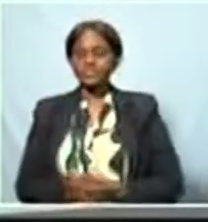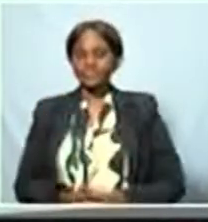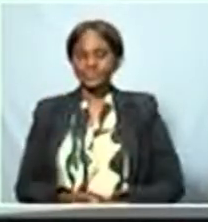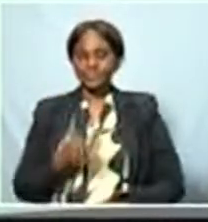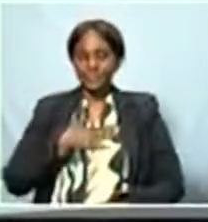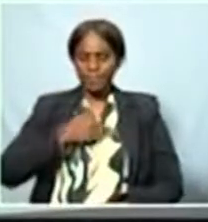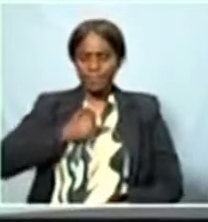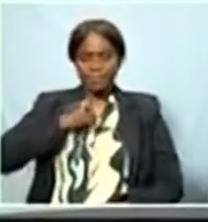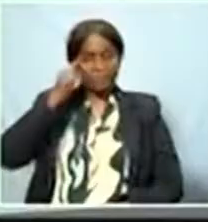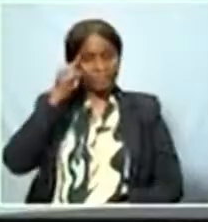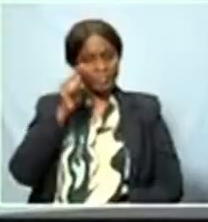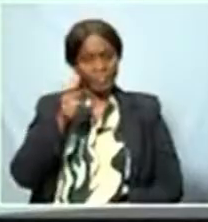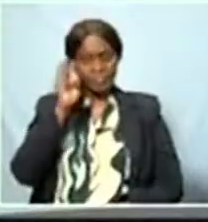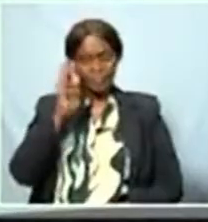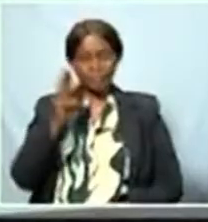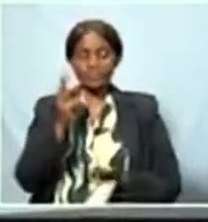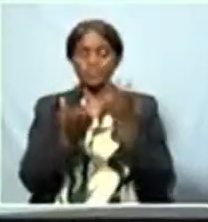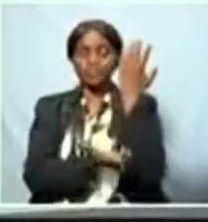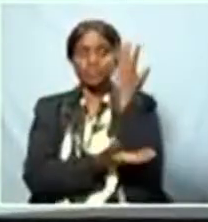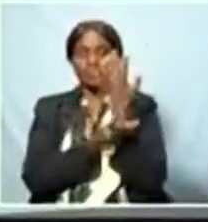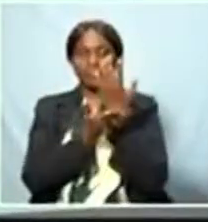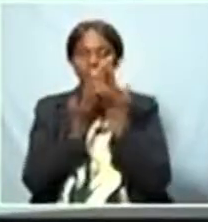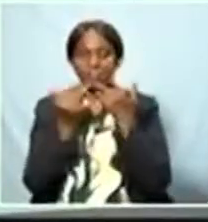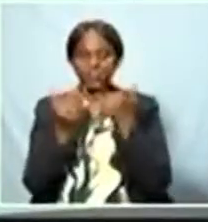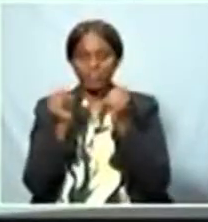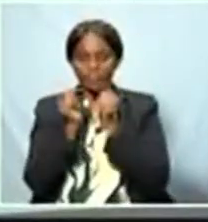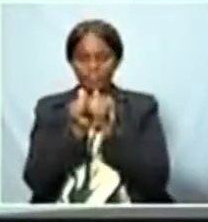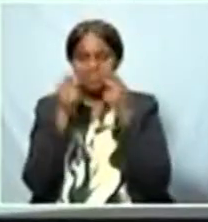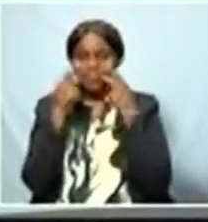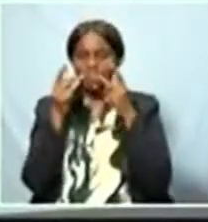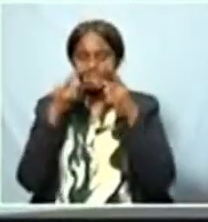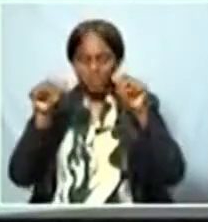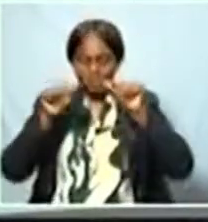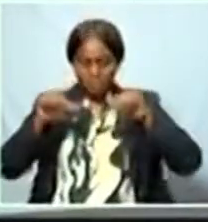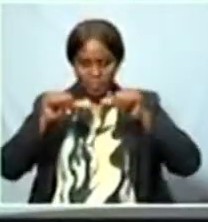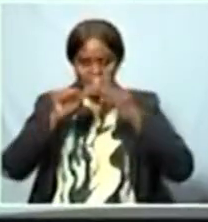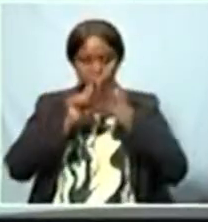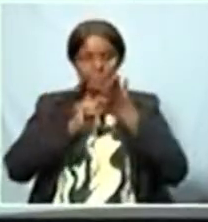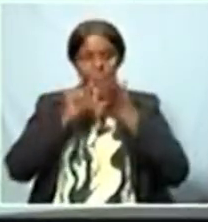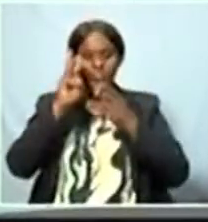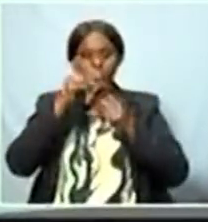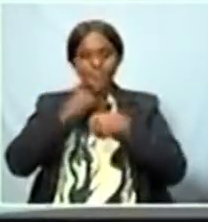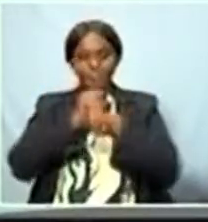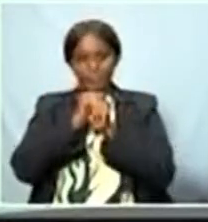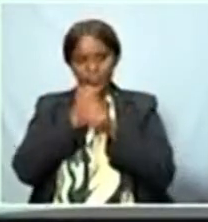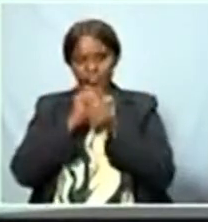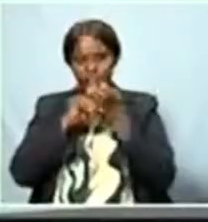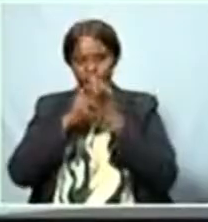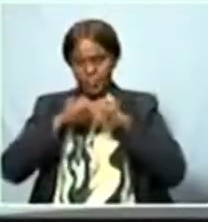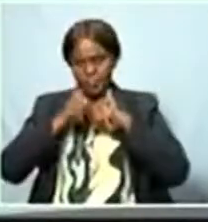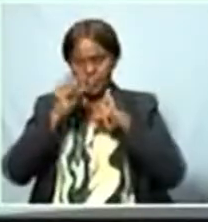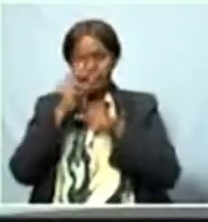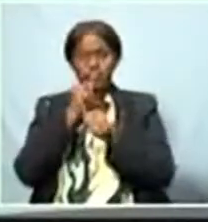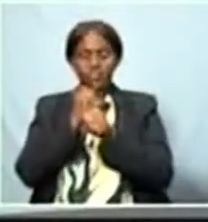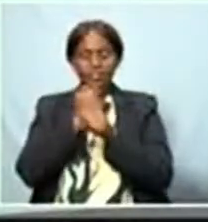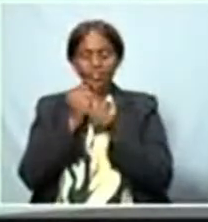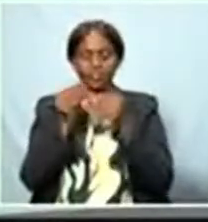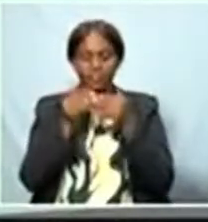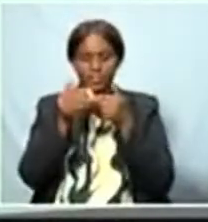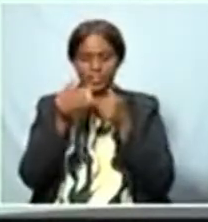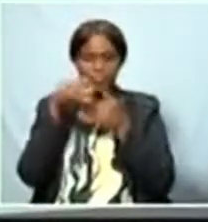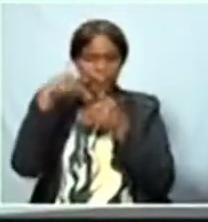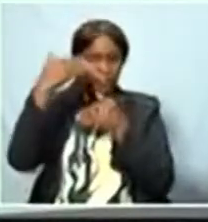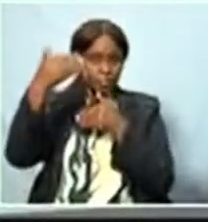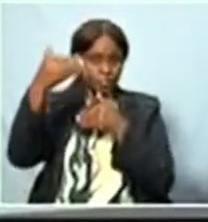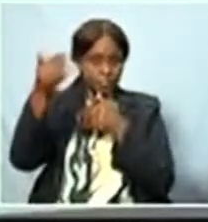think that is going to be enhanced now with the coming in of the Public Audit Act. We are going to formalize it in terms of how we are going to do it going forward.